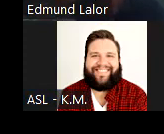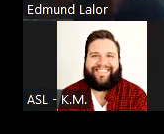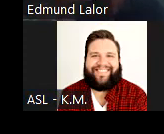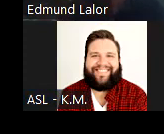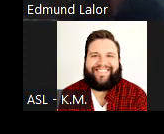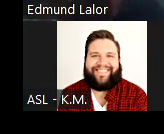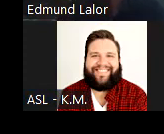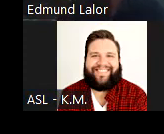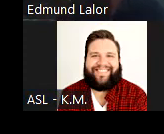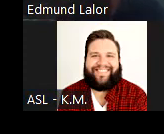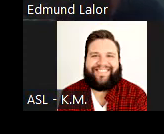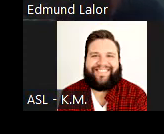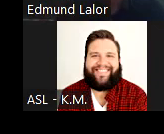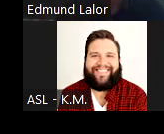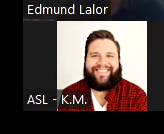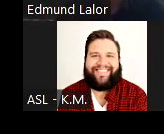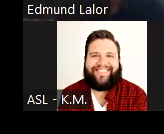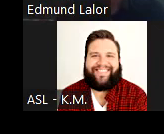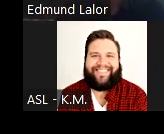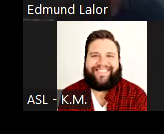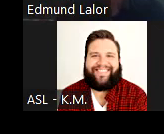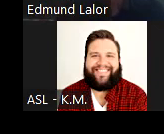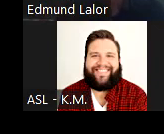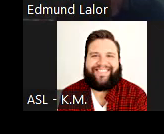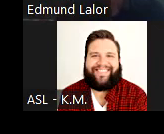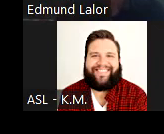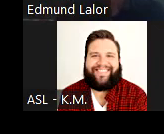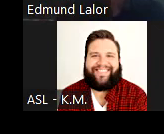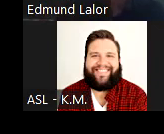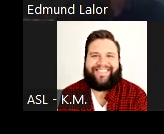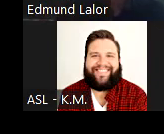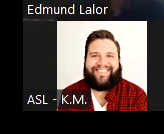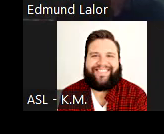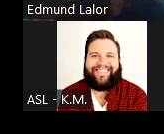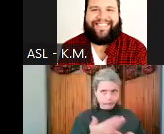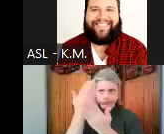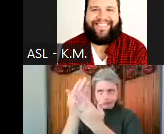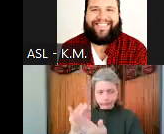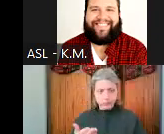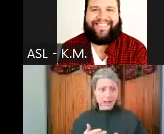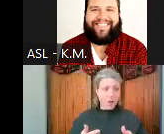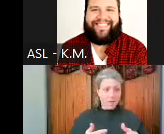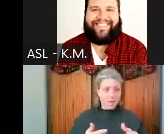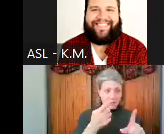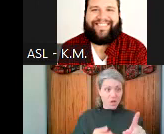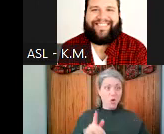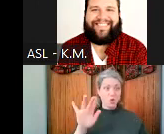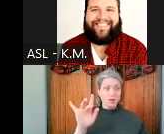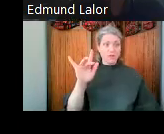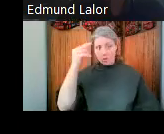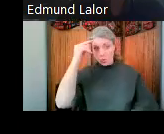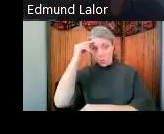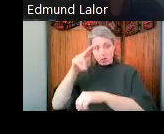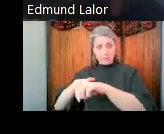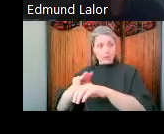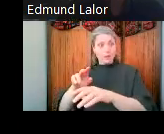people with autism. So our first aim, like I say, we had 25 neurotypical adults. We played them speech. This down the bottom on this axis here is